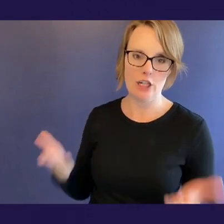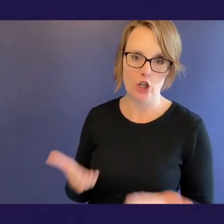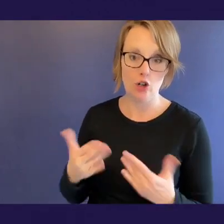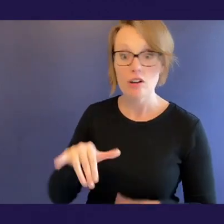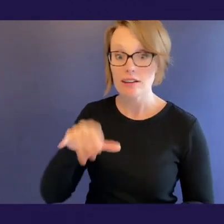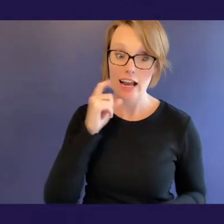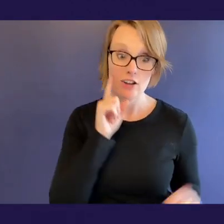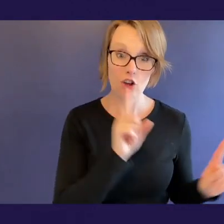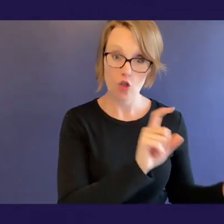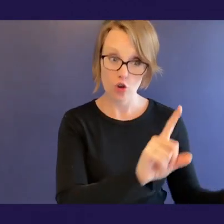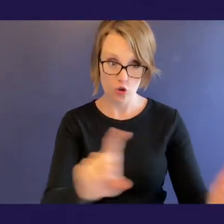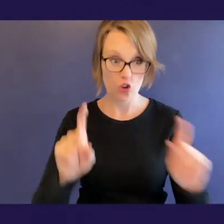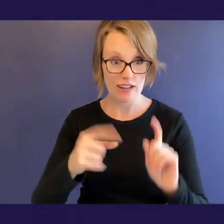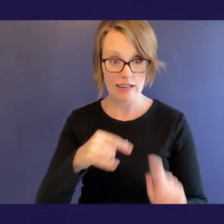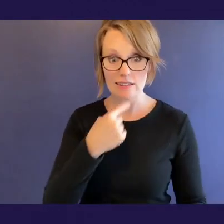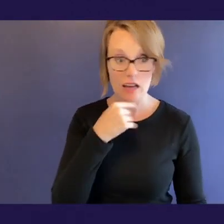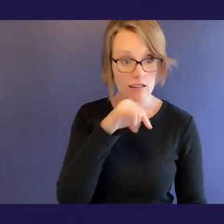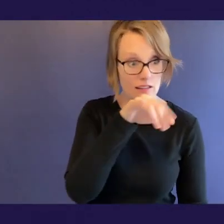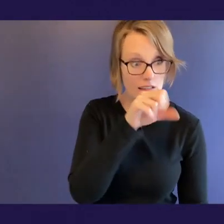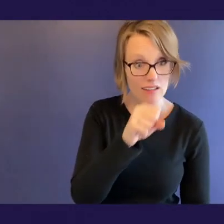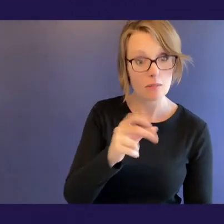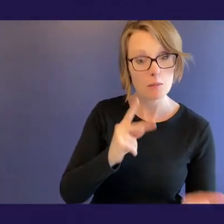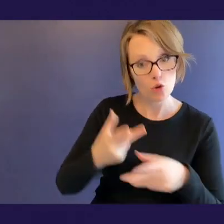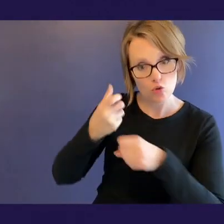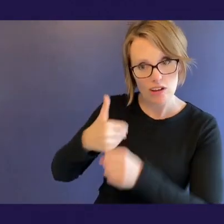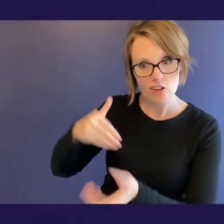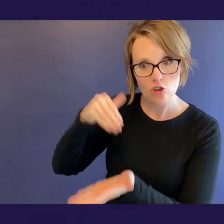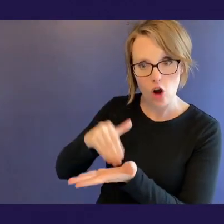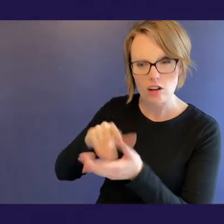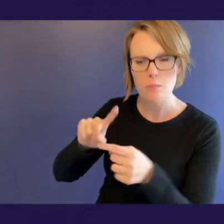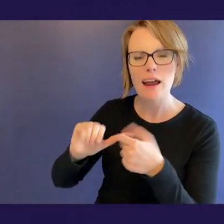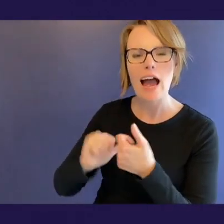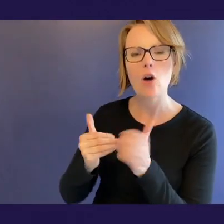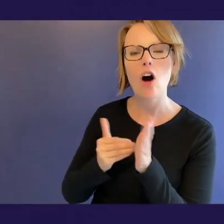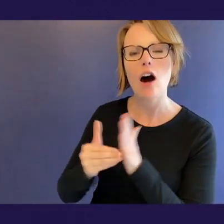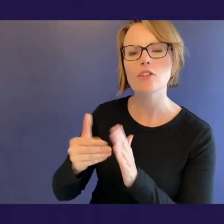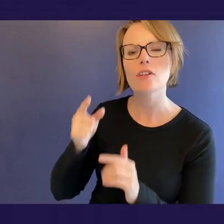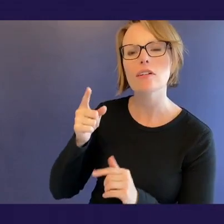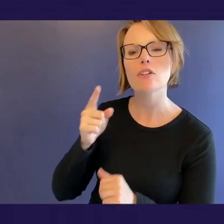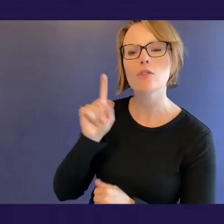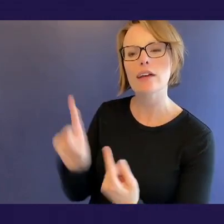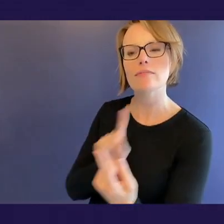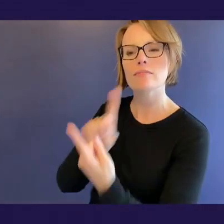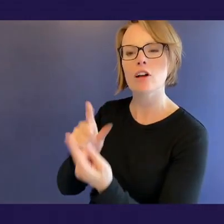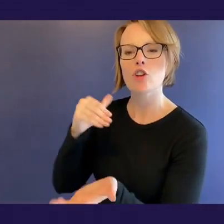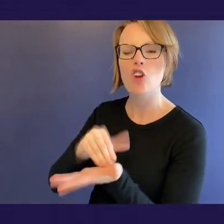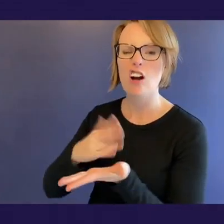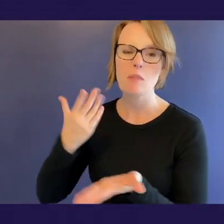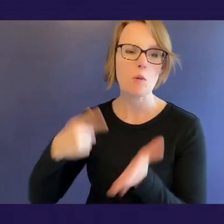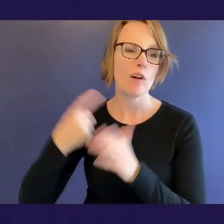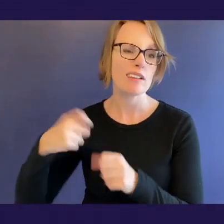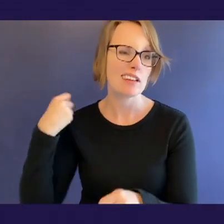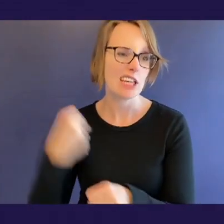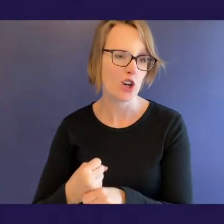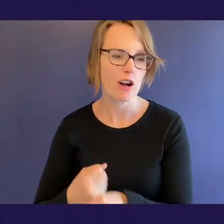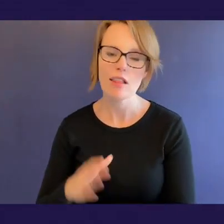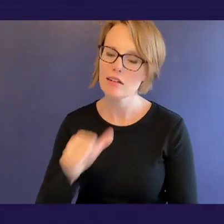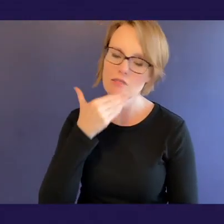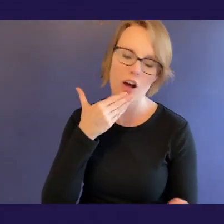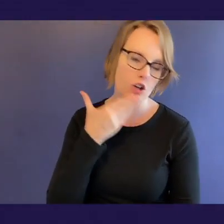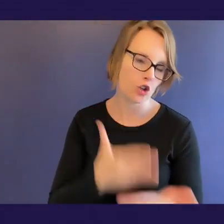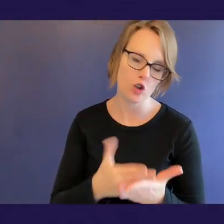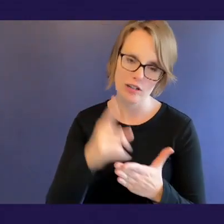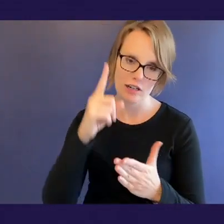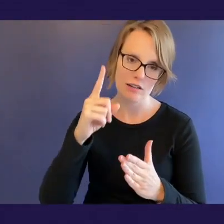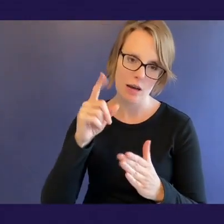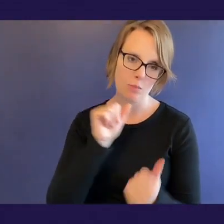they're lucky, once a year. That is not a strategy. So we need to, here in this country, we have to actually